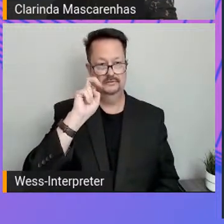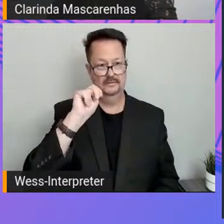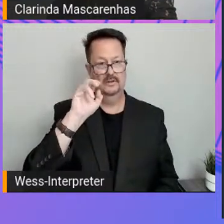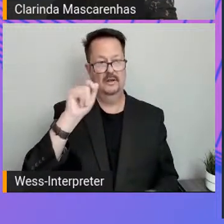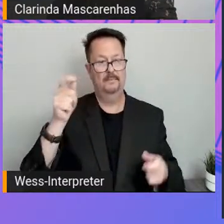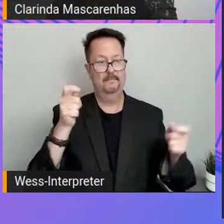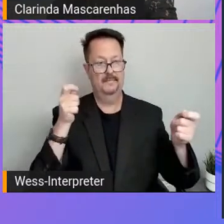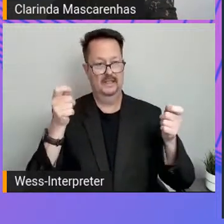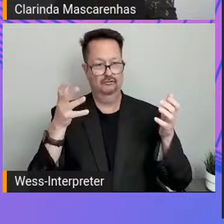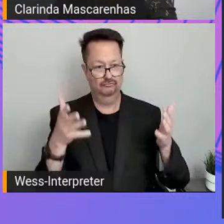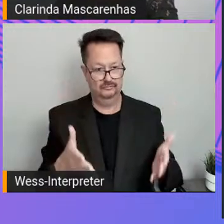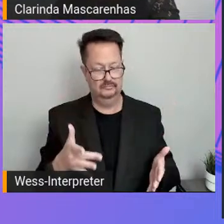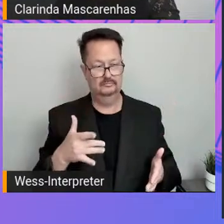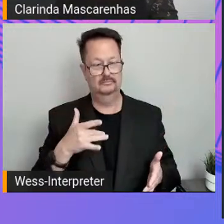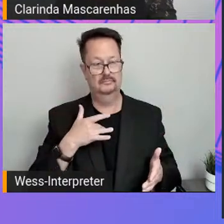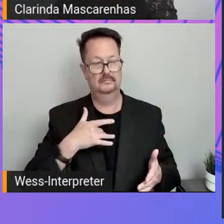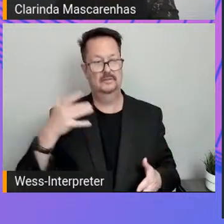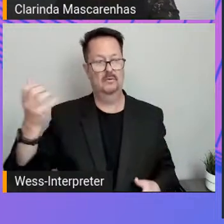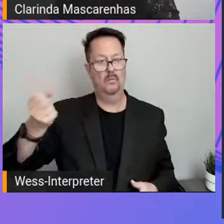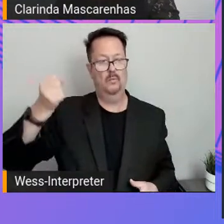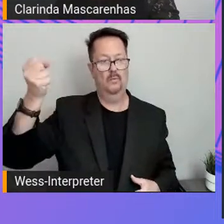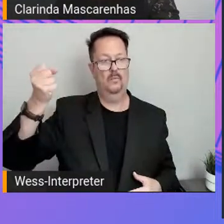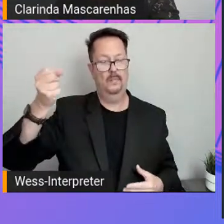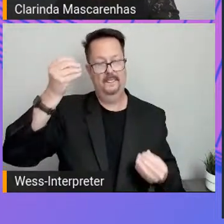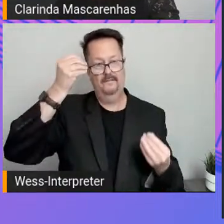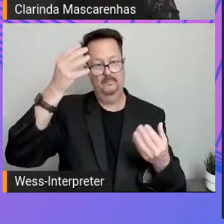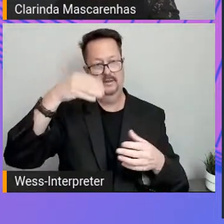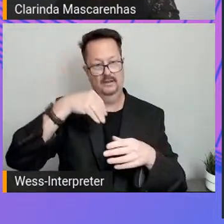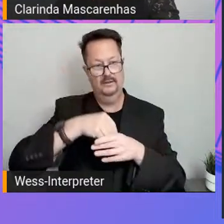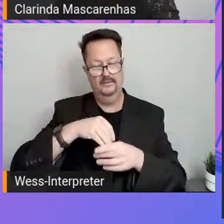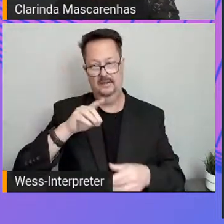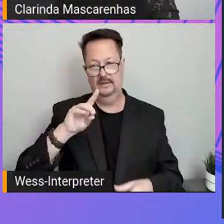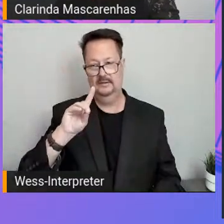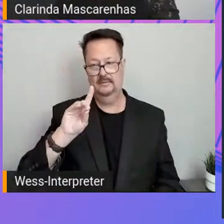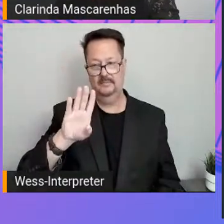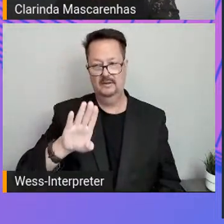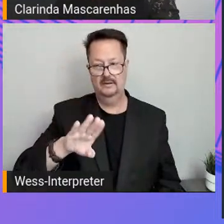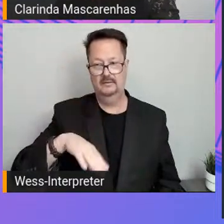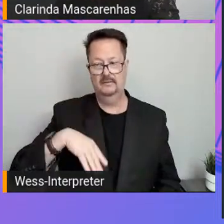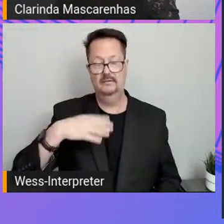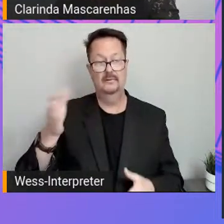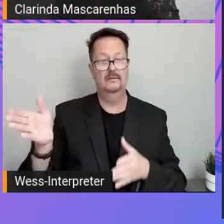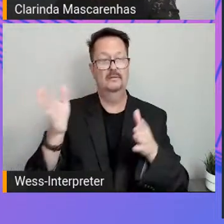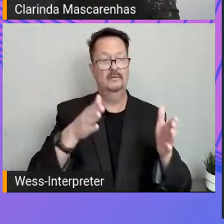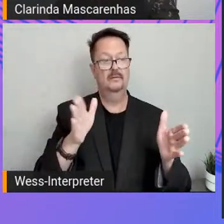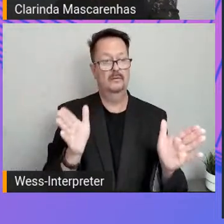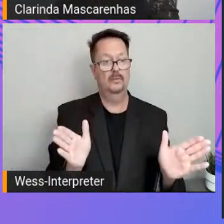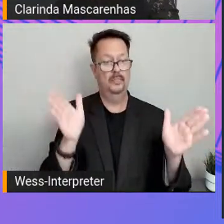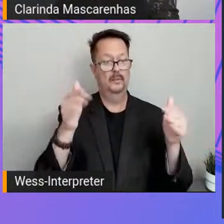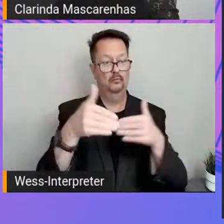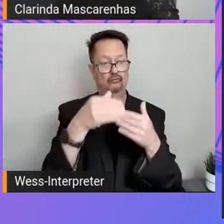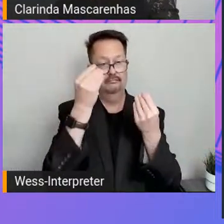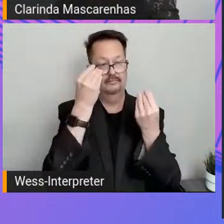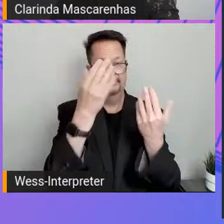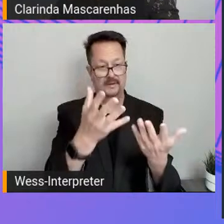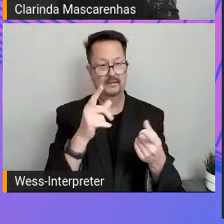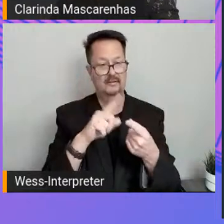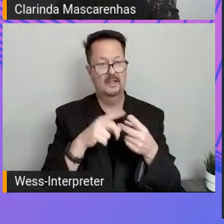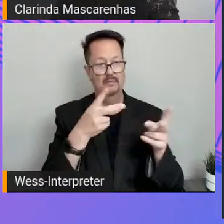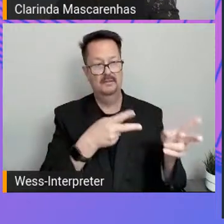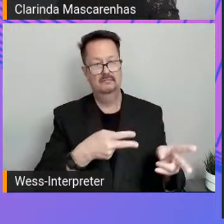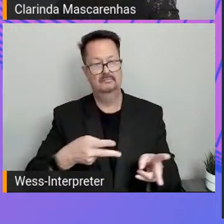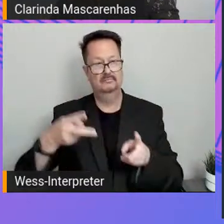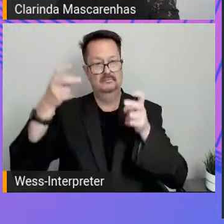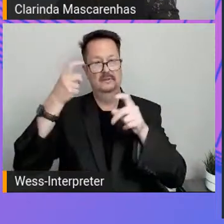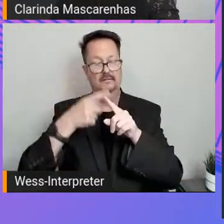manages hotel room information in RDS database. The room information can be retrieved and updated through the